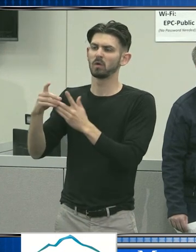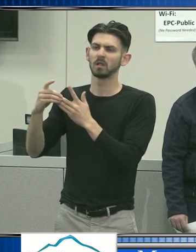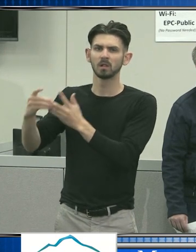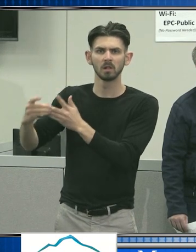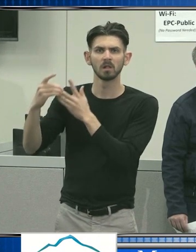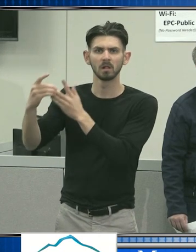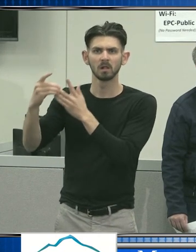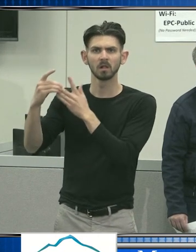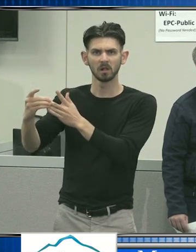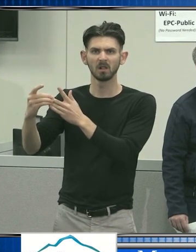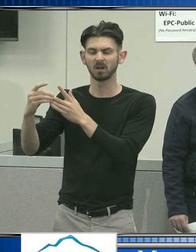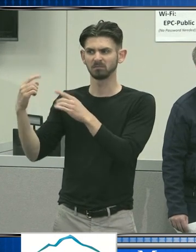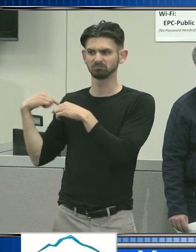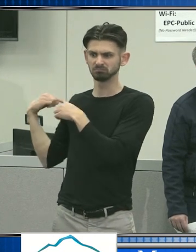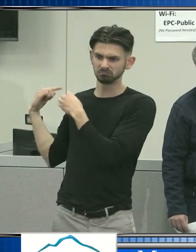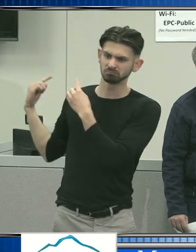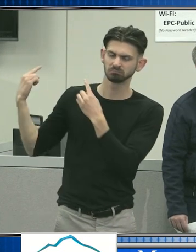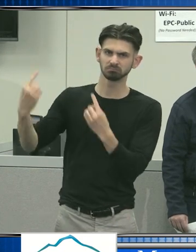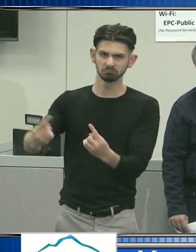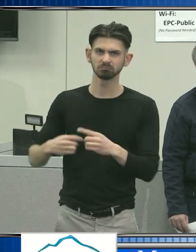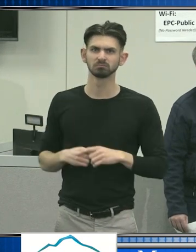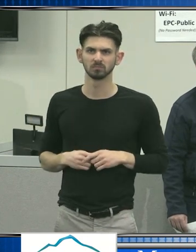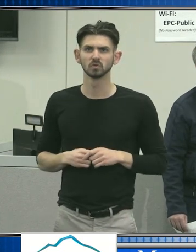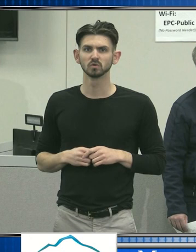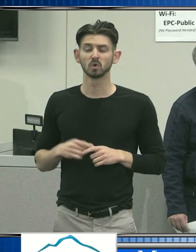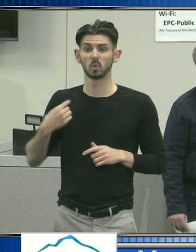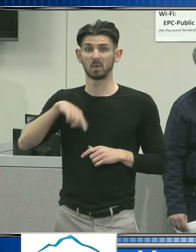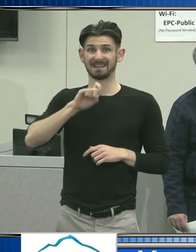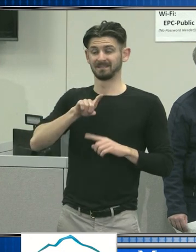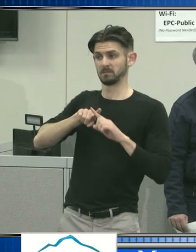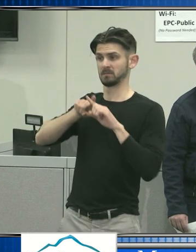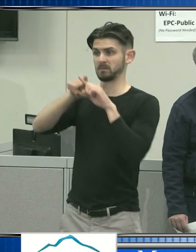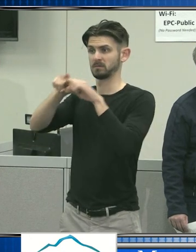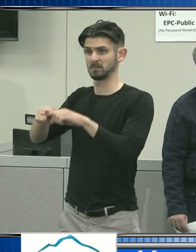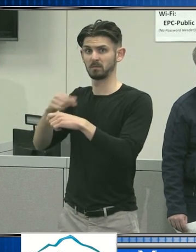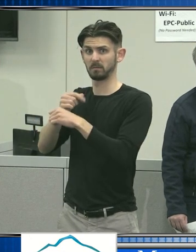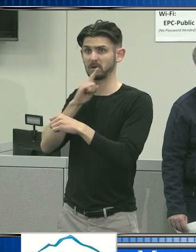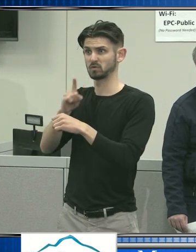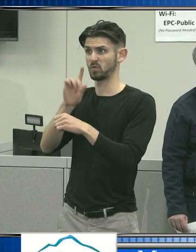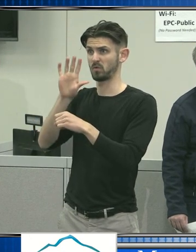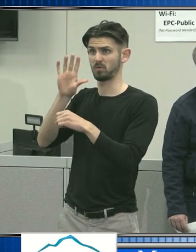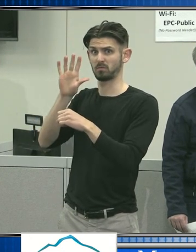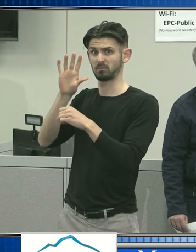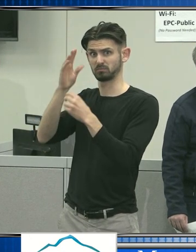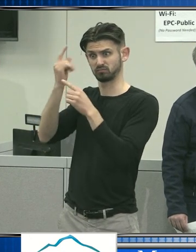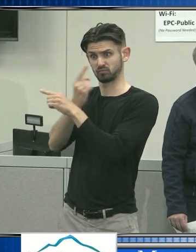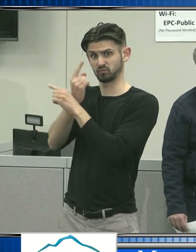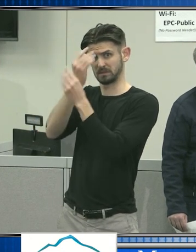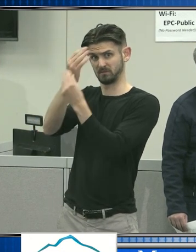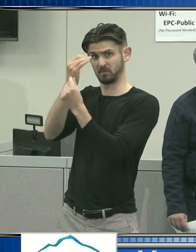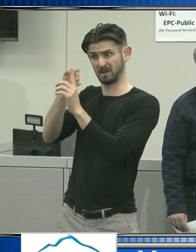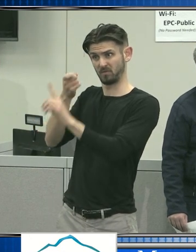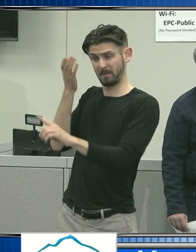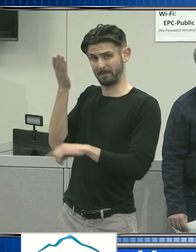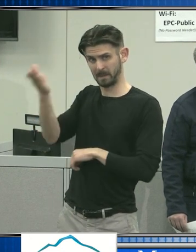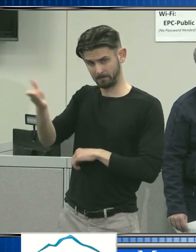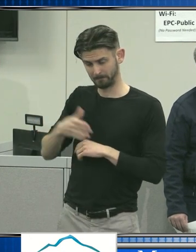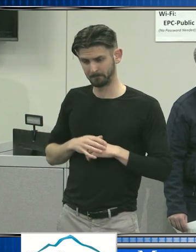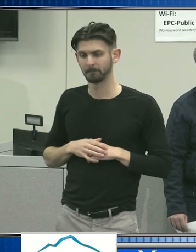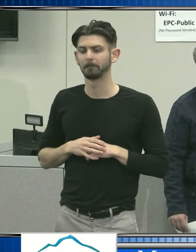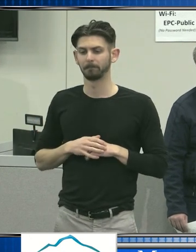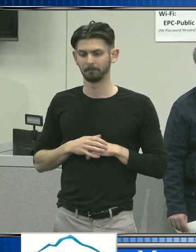effort. It's incumbent on us as leaders to listen to the health department and get our direction from us. We have to be leaders.